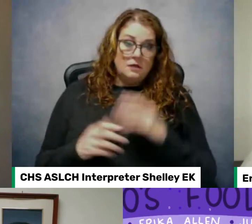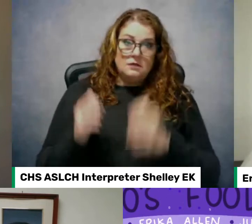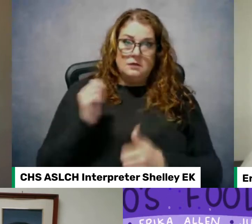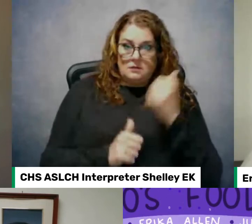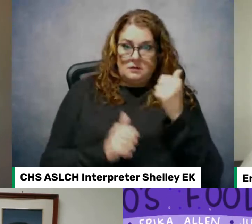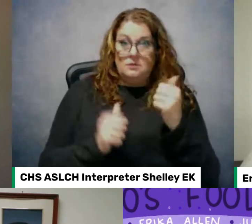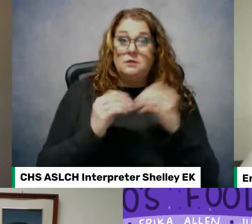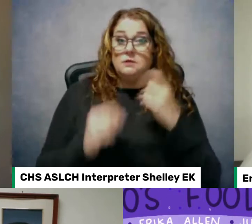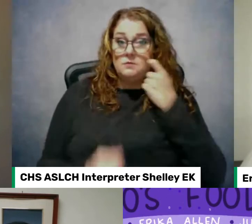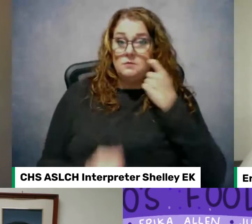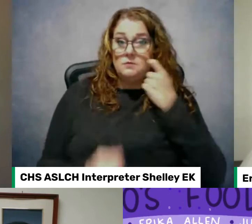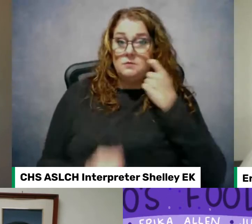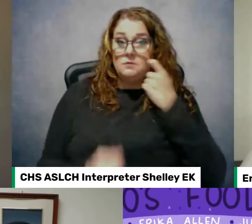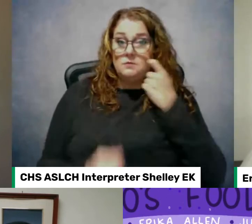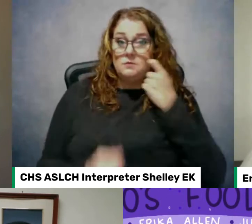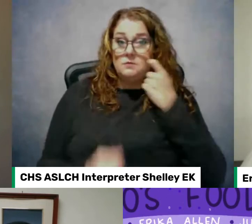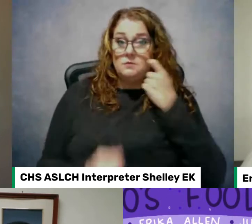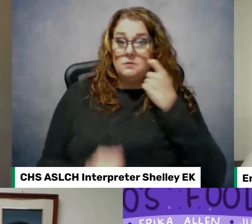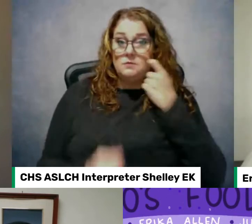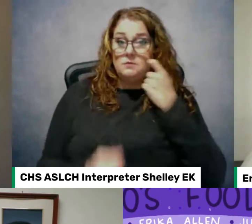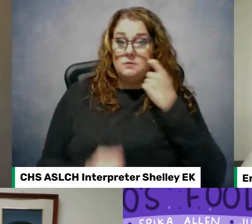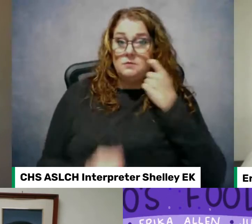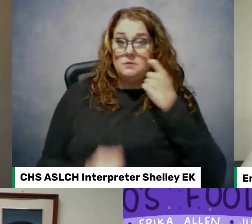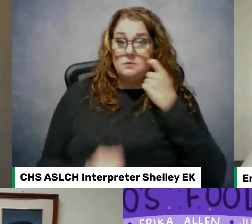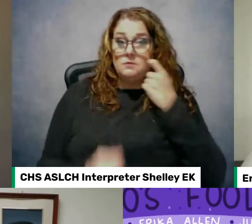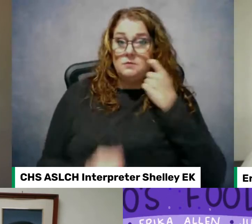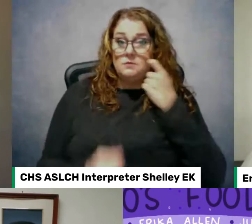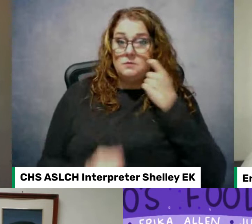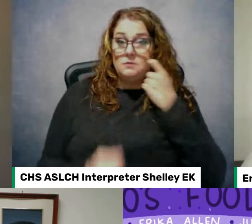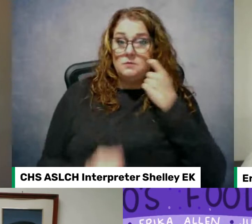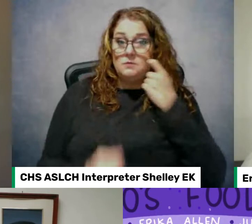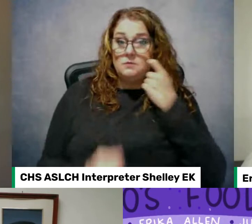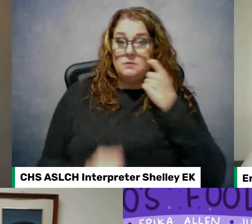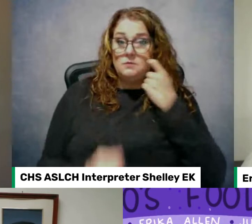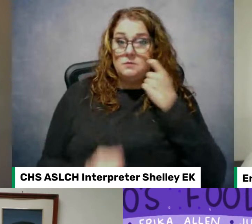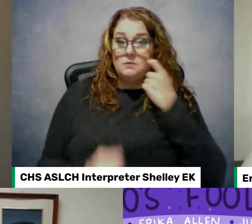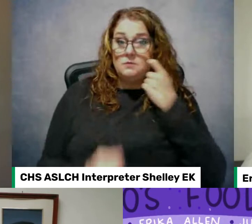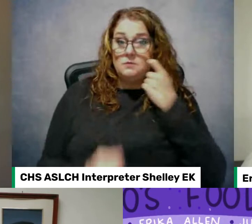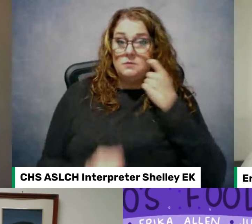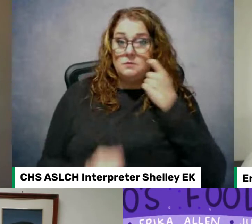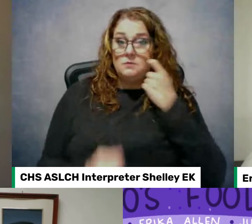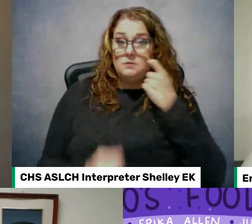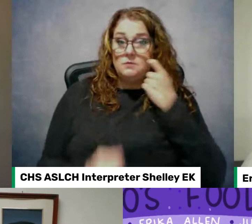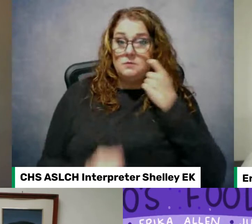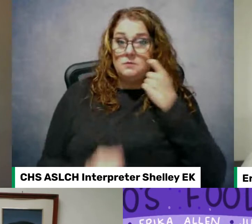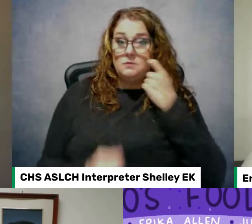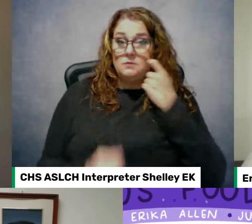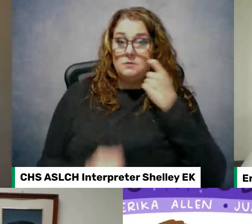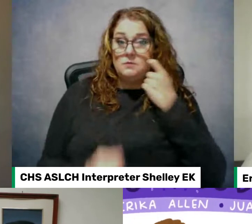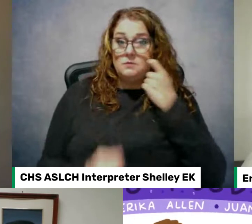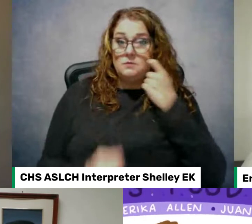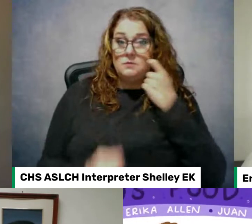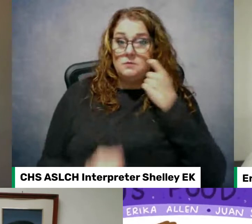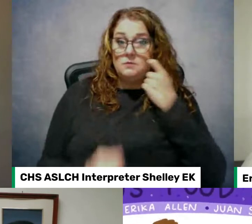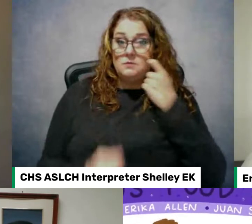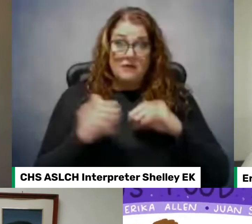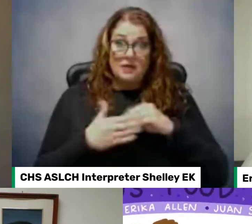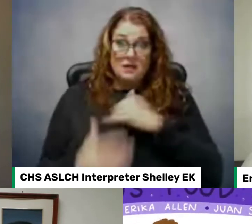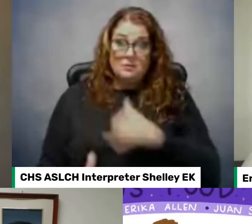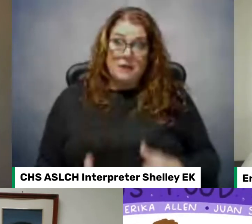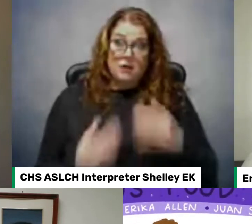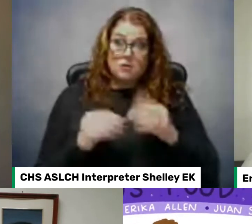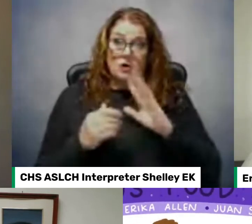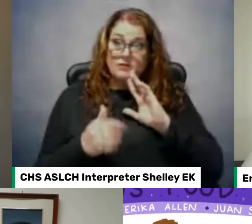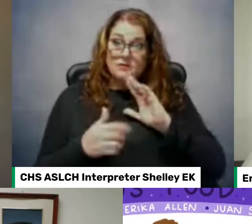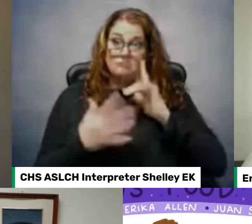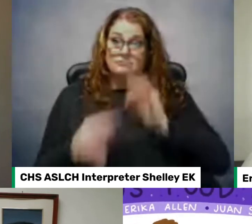More recently, as I started working on this issue a little bit more, we staff in the mayor's office had this charge of helping